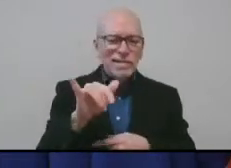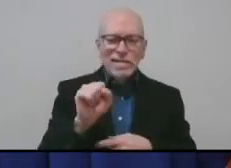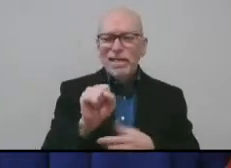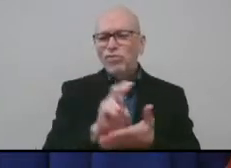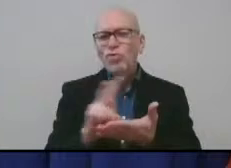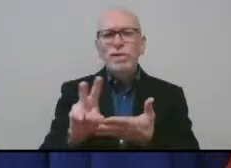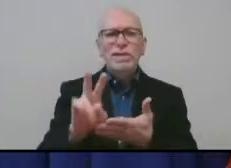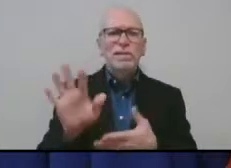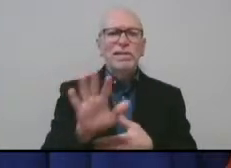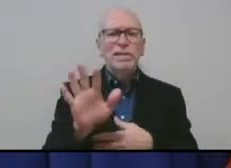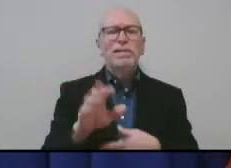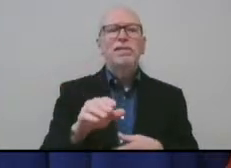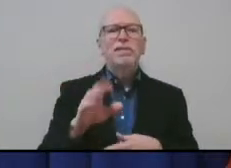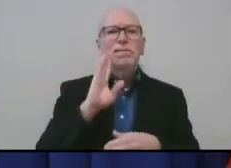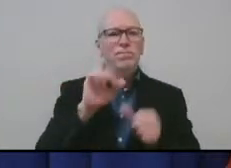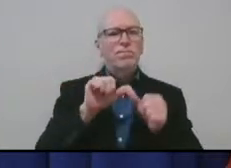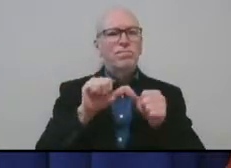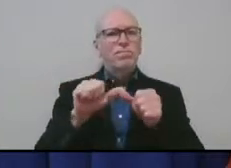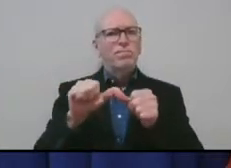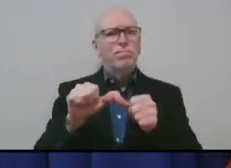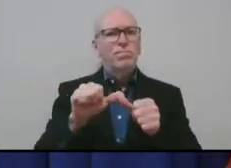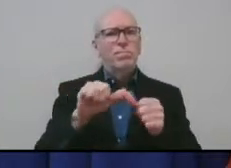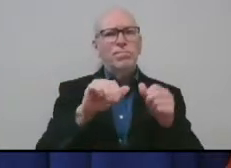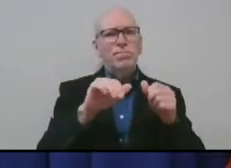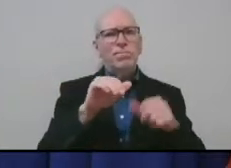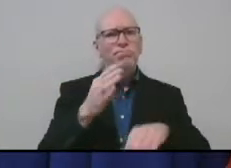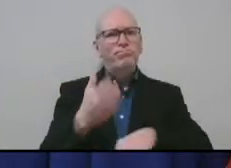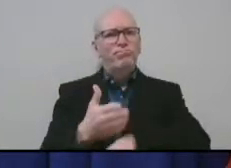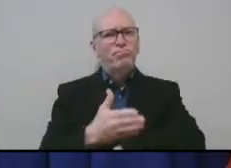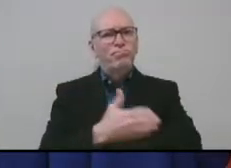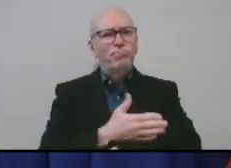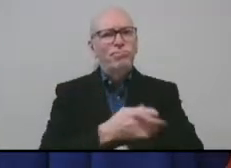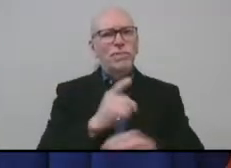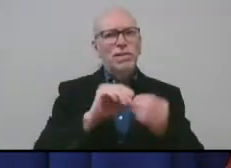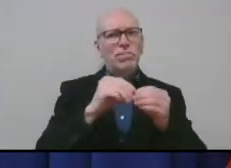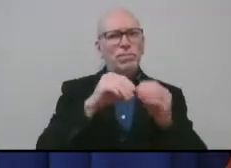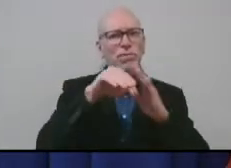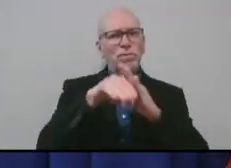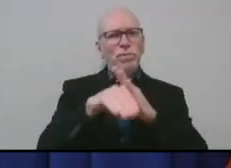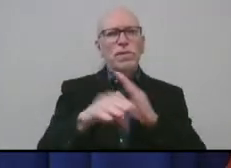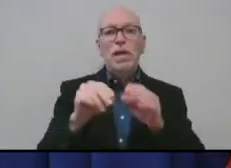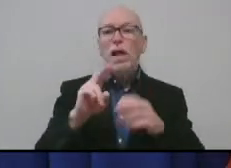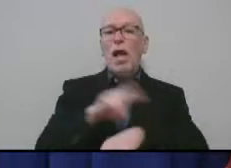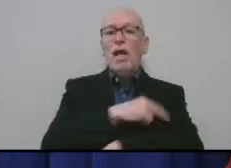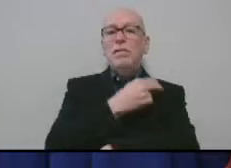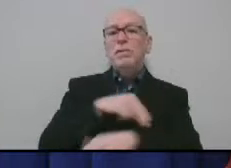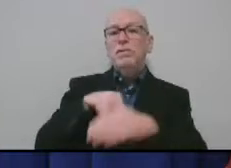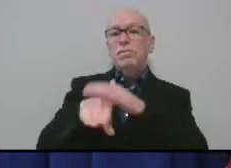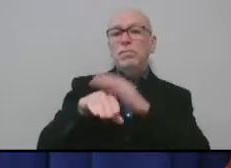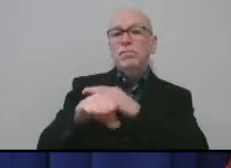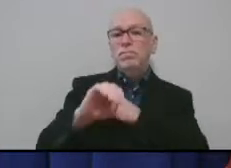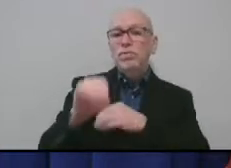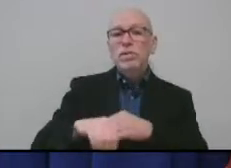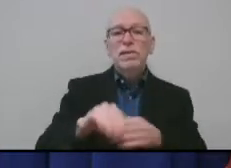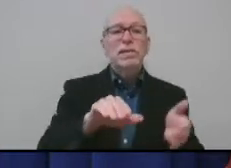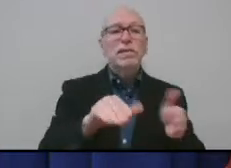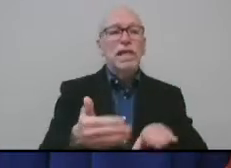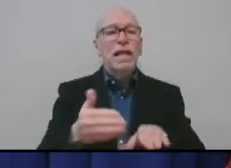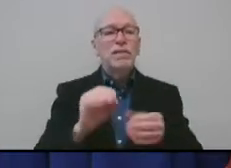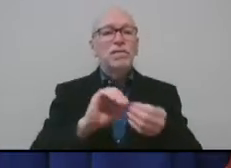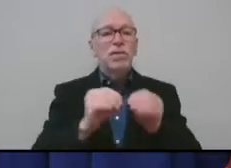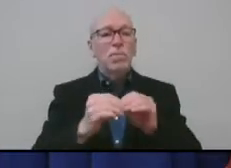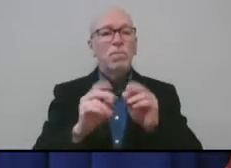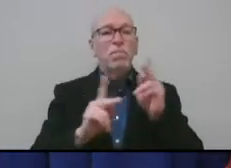we continue to trend down, and also our hospitalization rates and our death rates